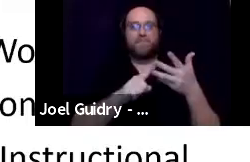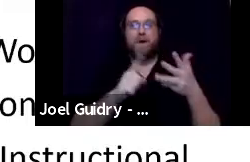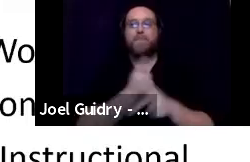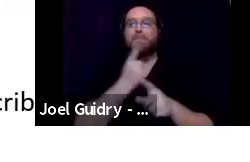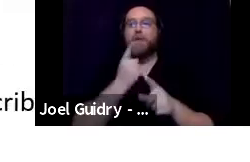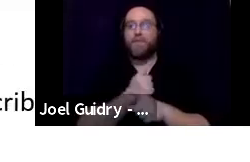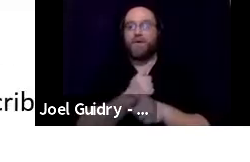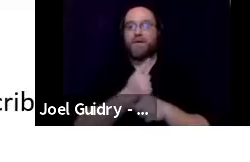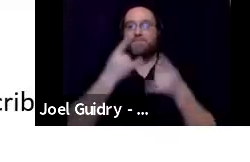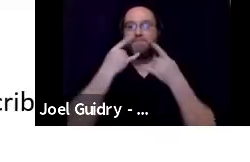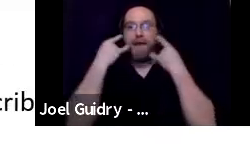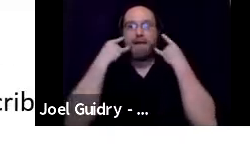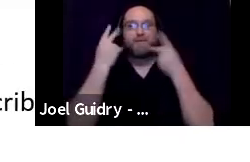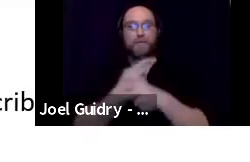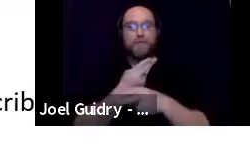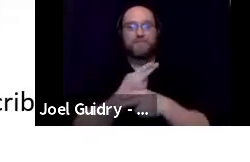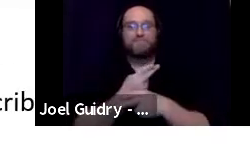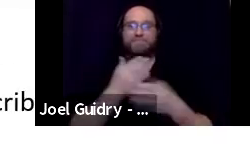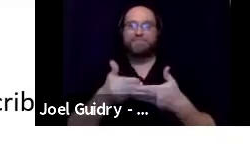slide.